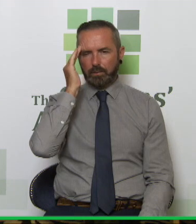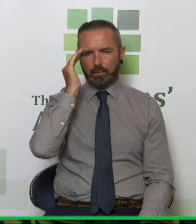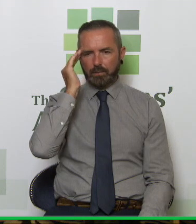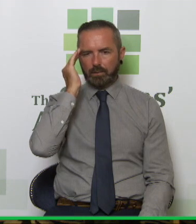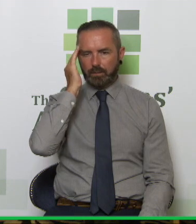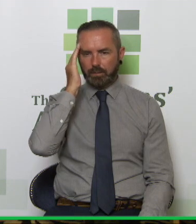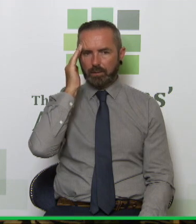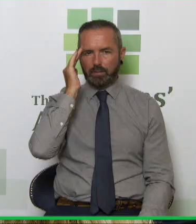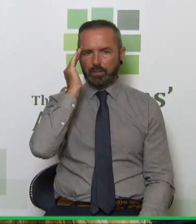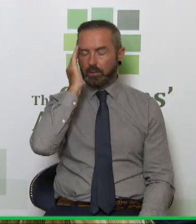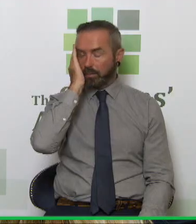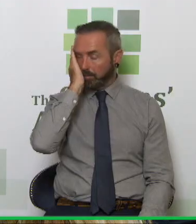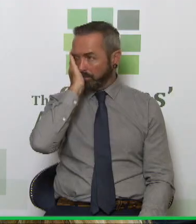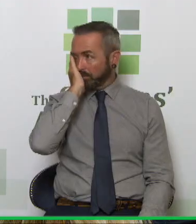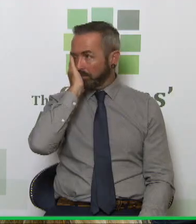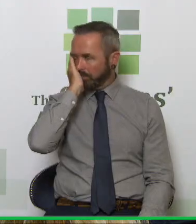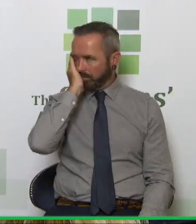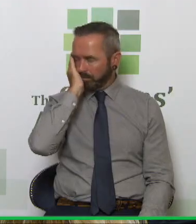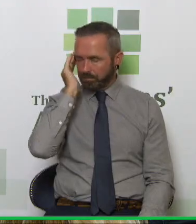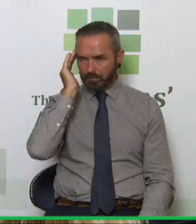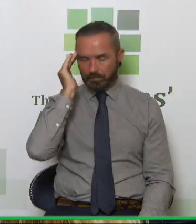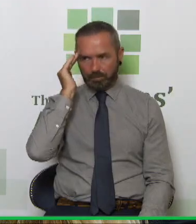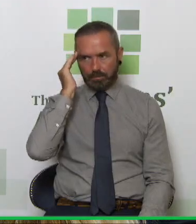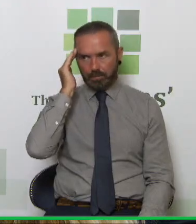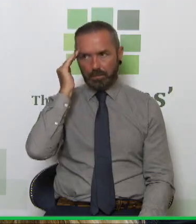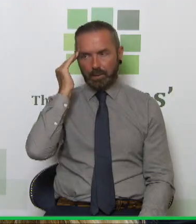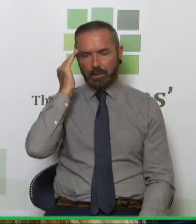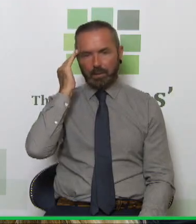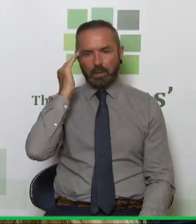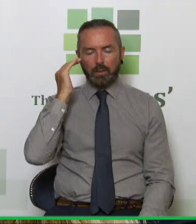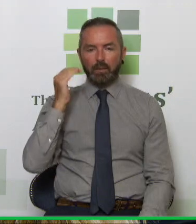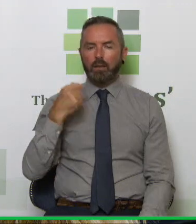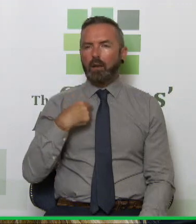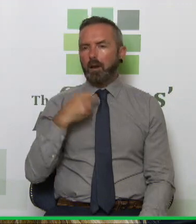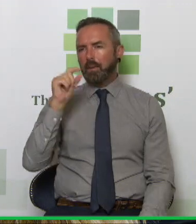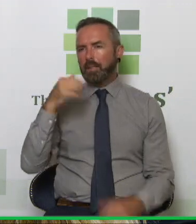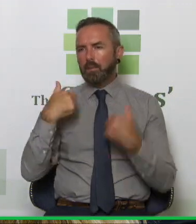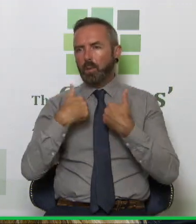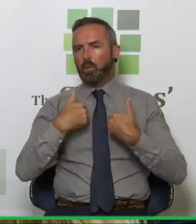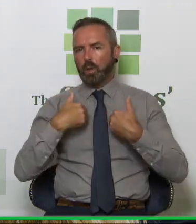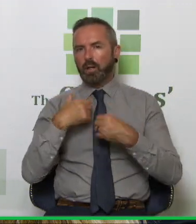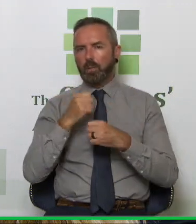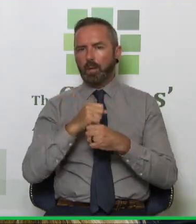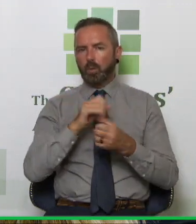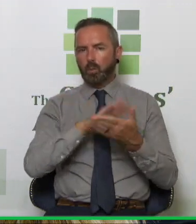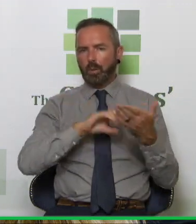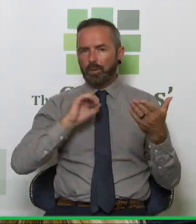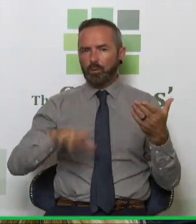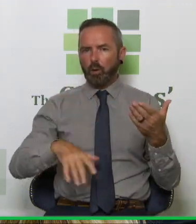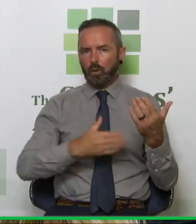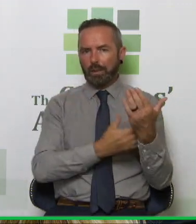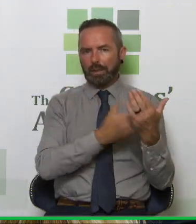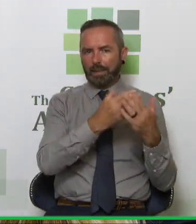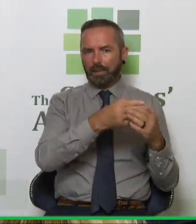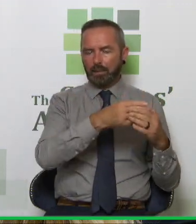Would you be concerned, or I would be concerned, that withdrawing legal sanctions from